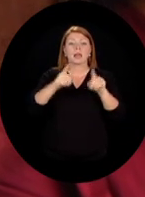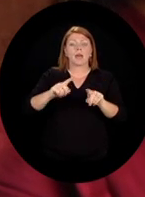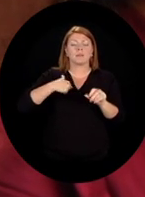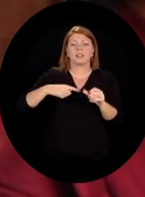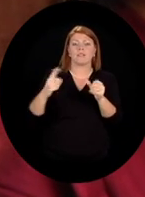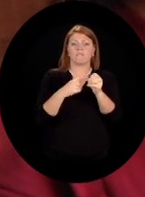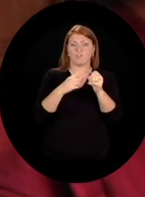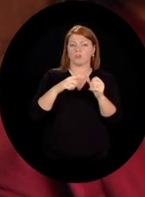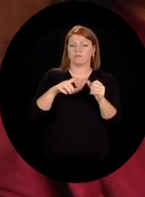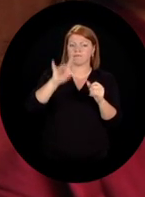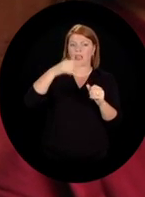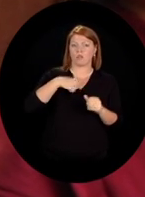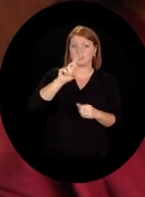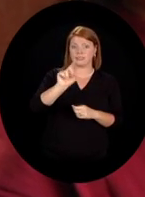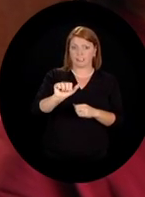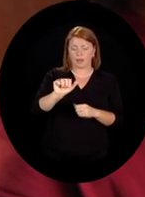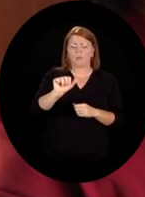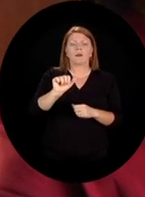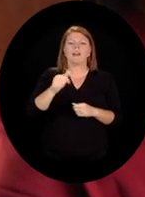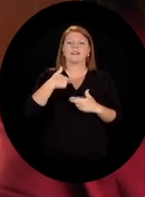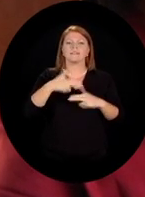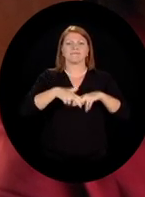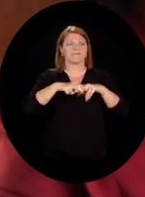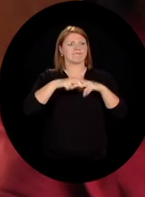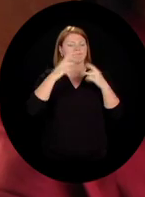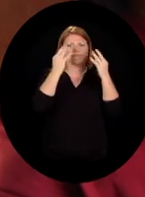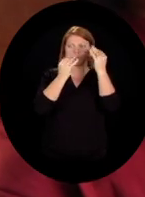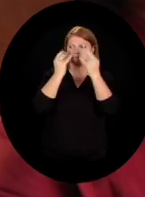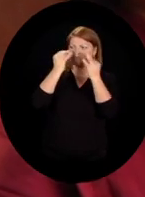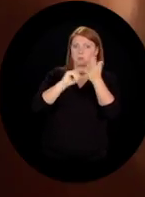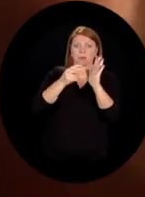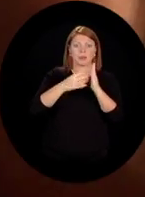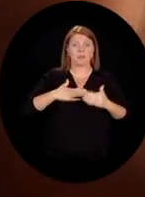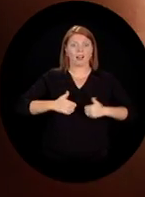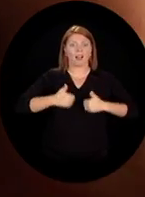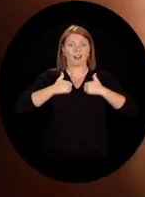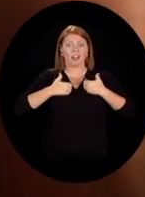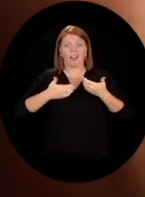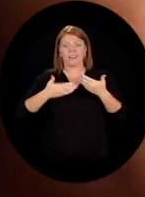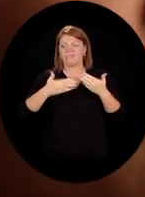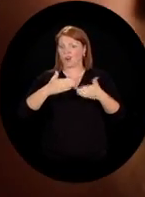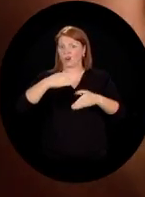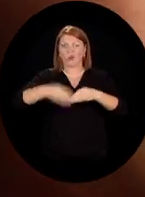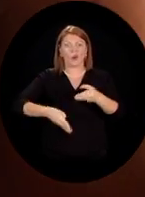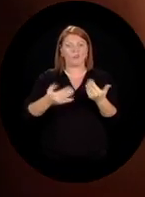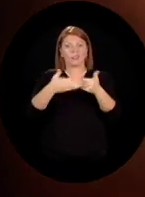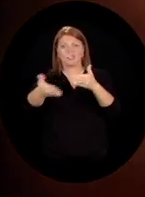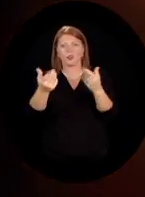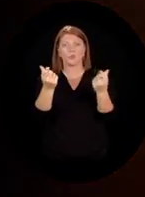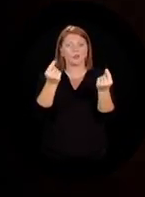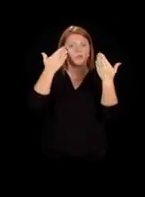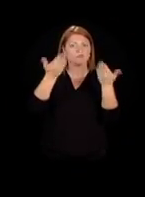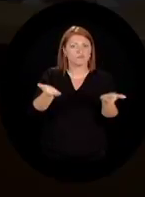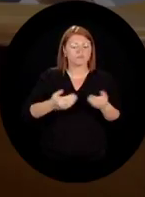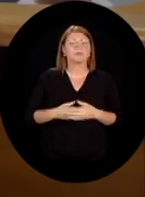first had my disability, I sat around and going, okay, well, that's the end of my life. I don't know what I'm going to